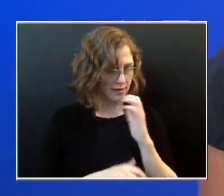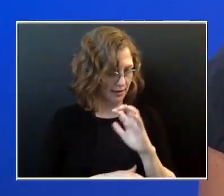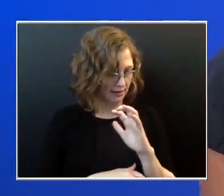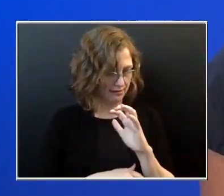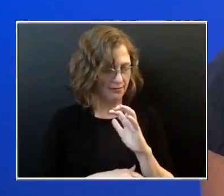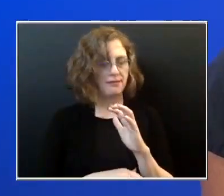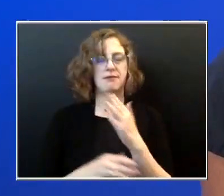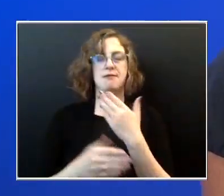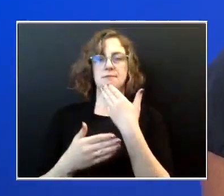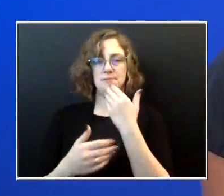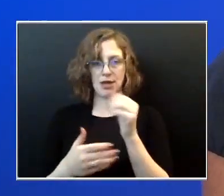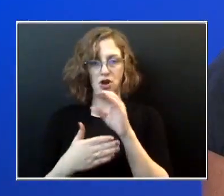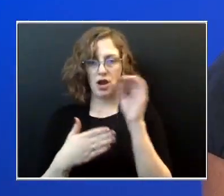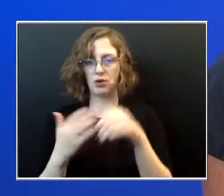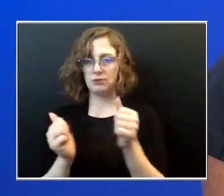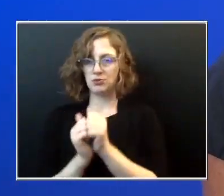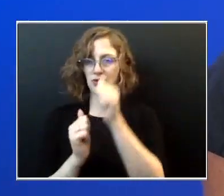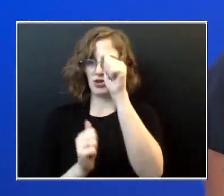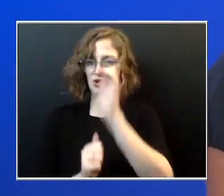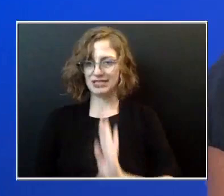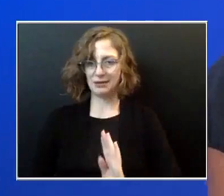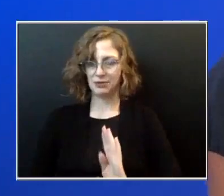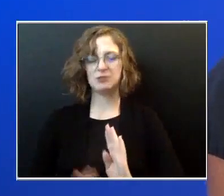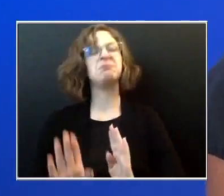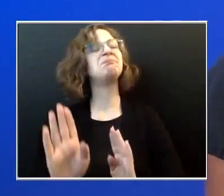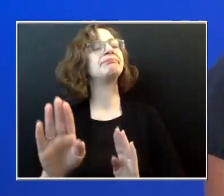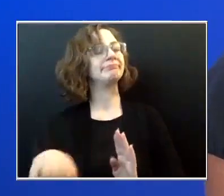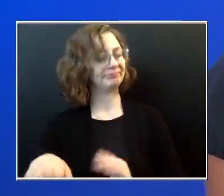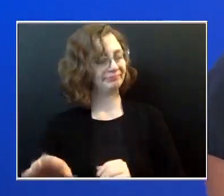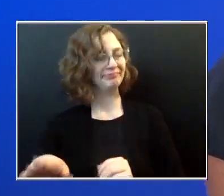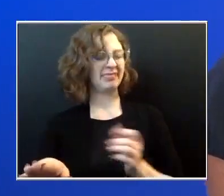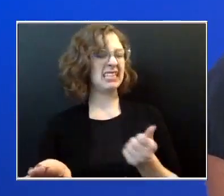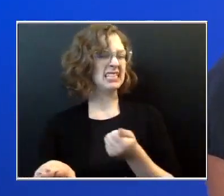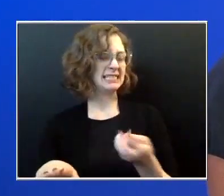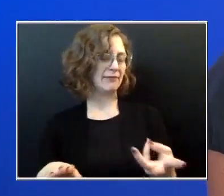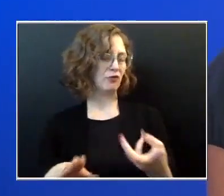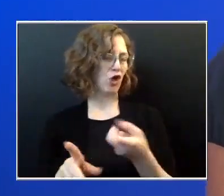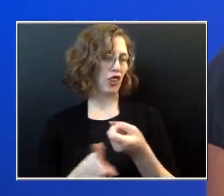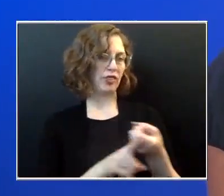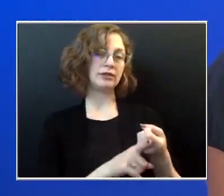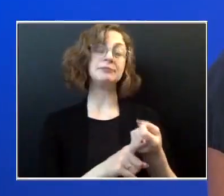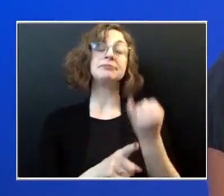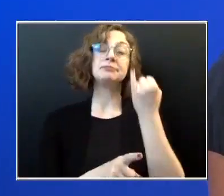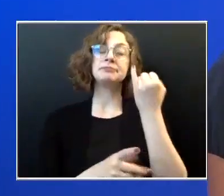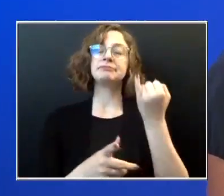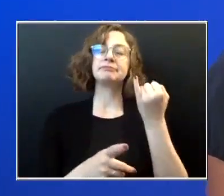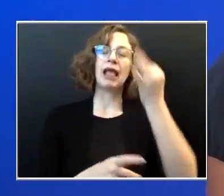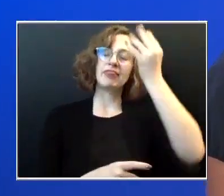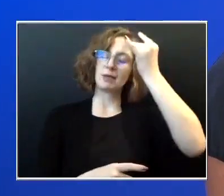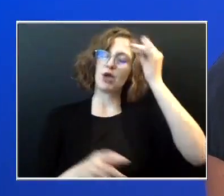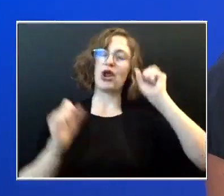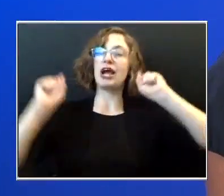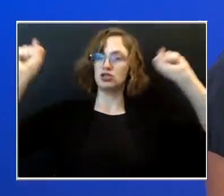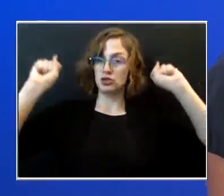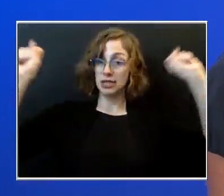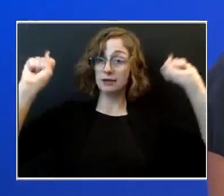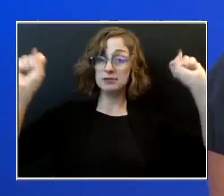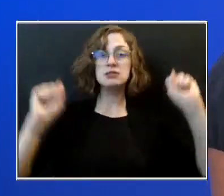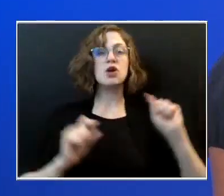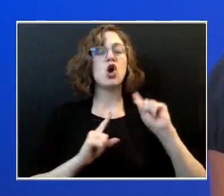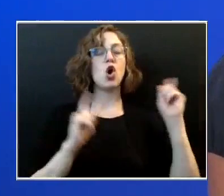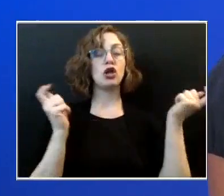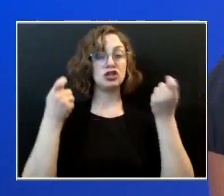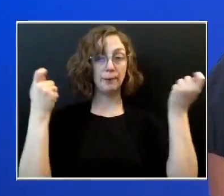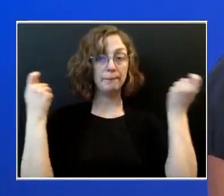you a comparison to exercise. So if you think about you're going to the gym, you get on a treadmill, and a couple of things start to happen.